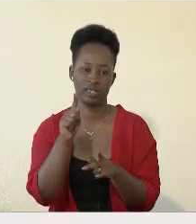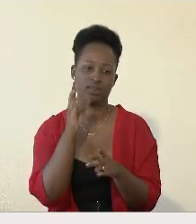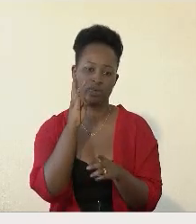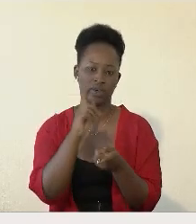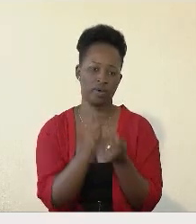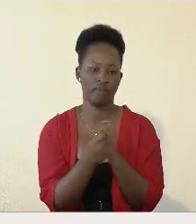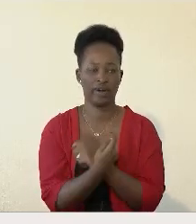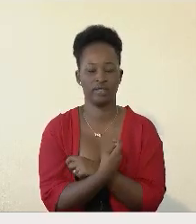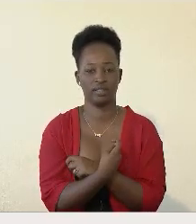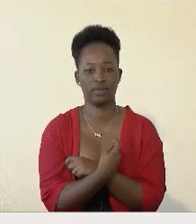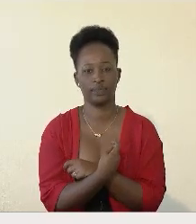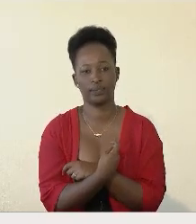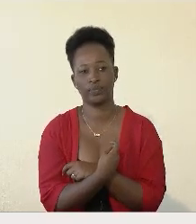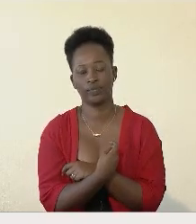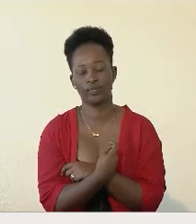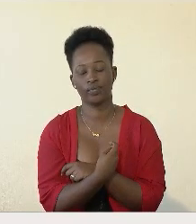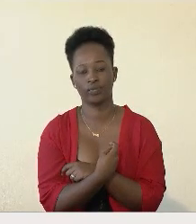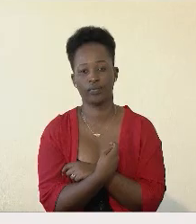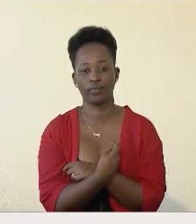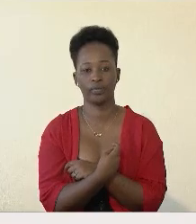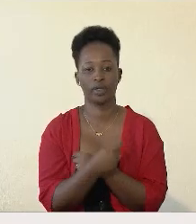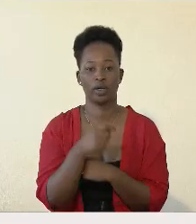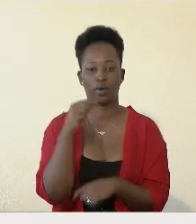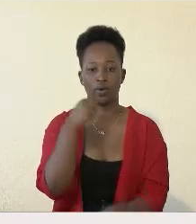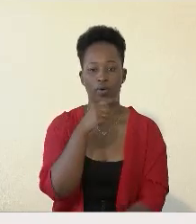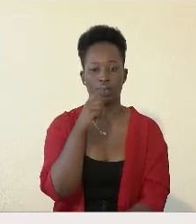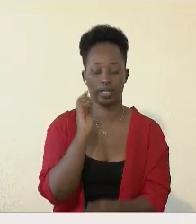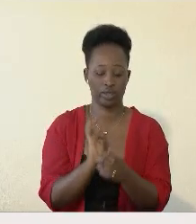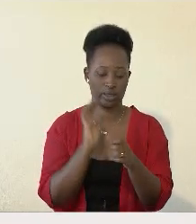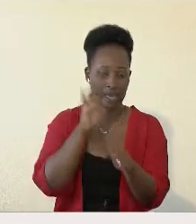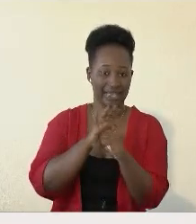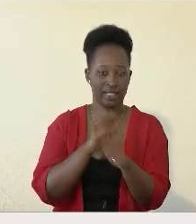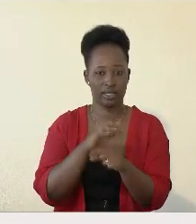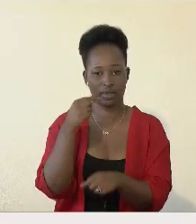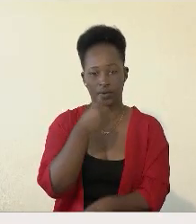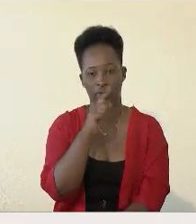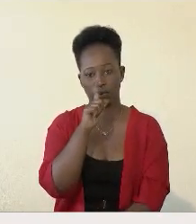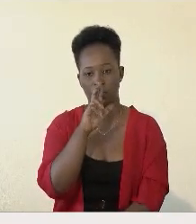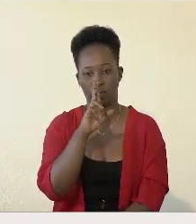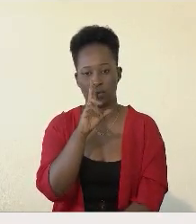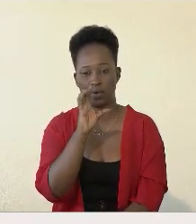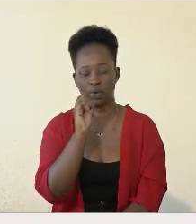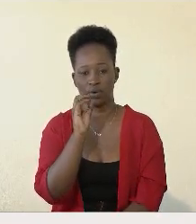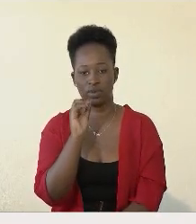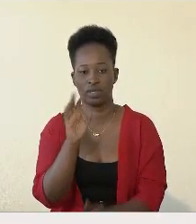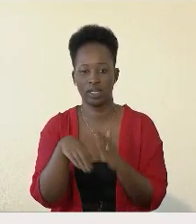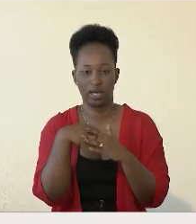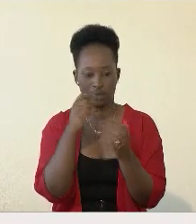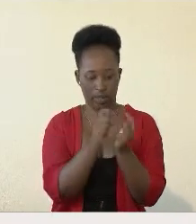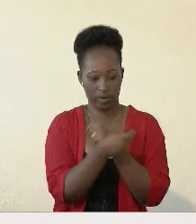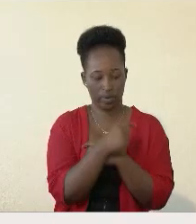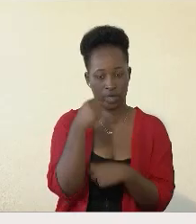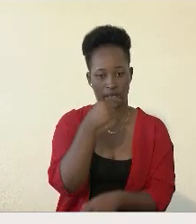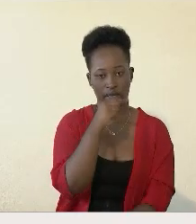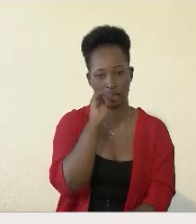convert the excessive glucose to glycogen, and is going to be stored in the liver. And in